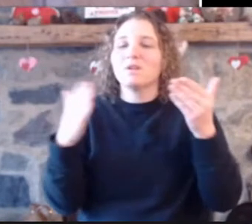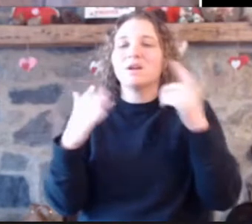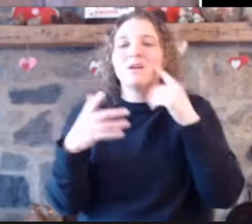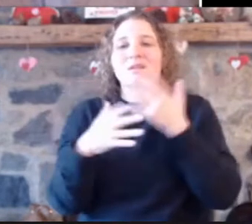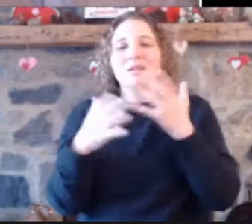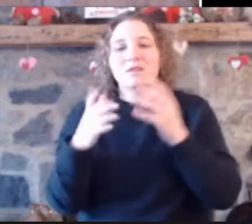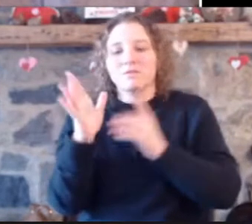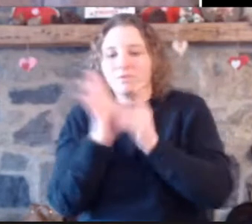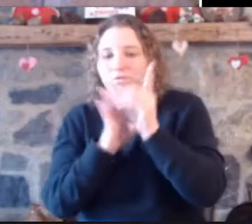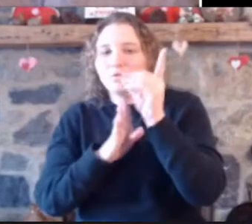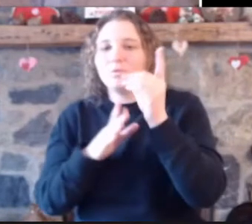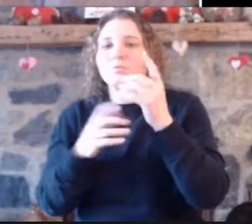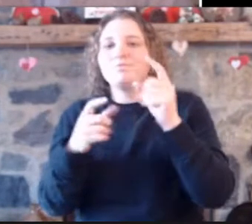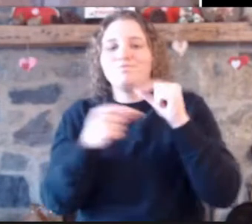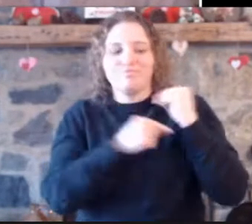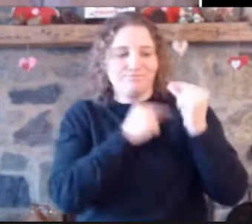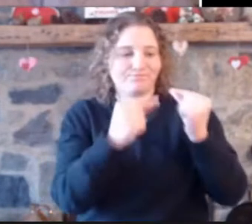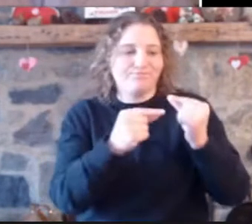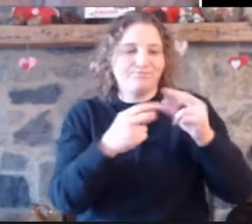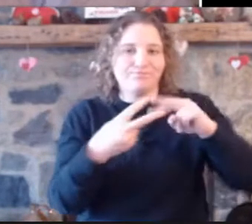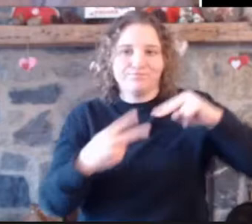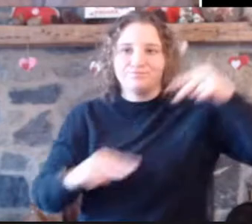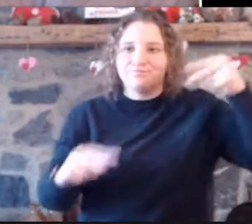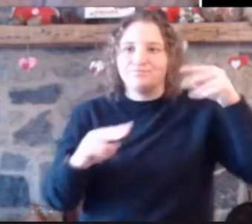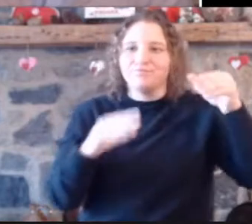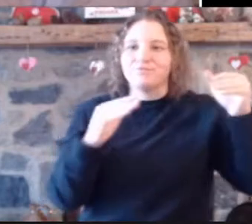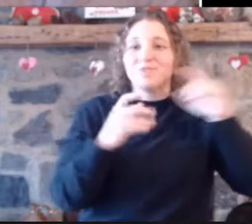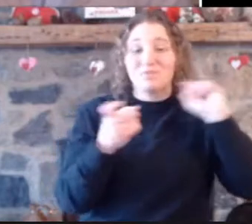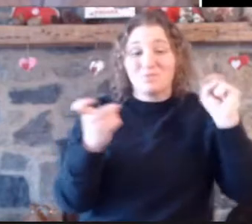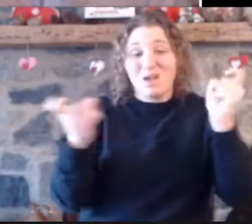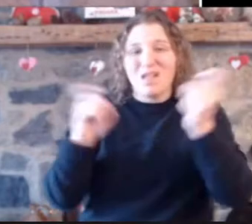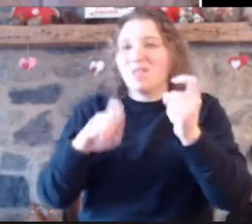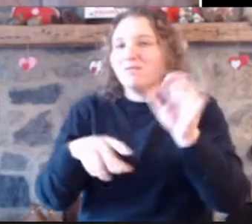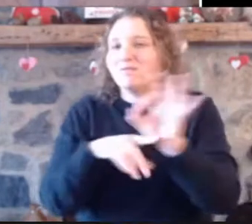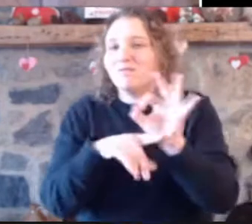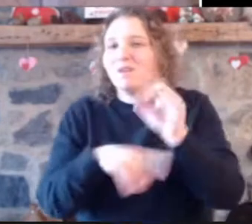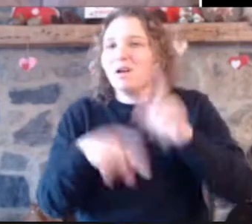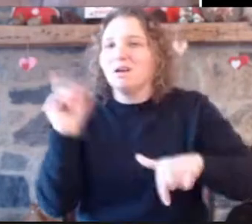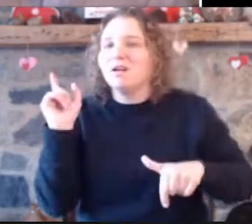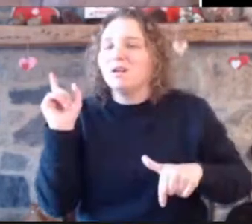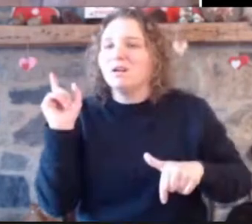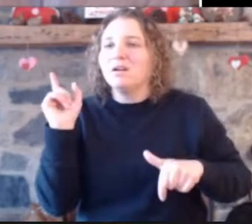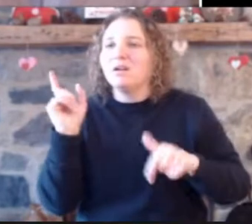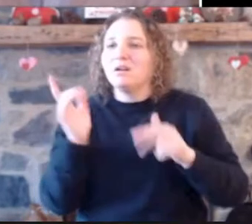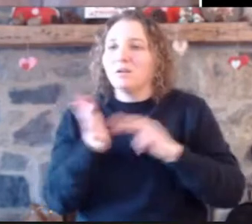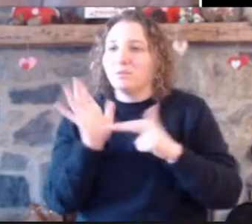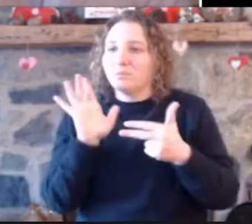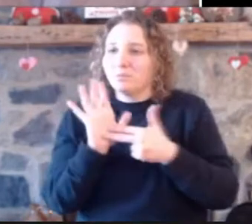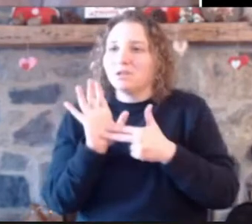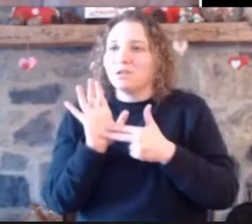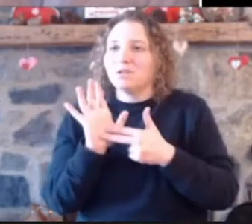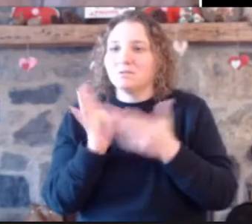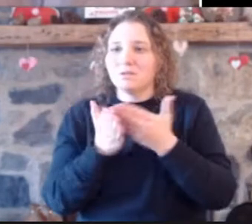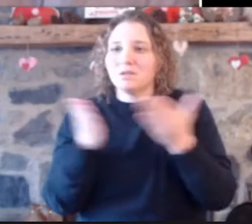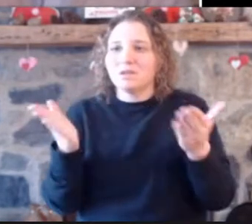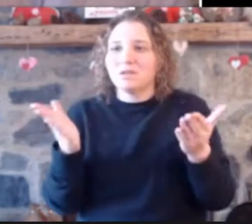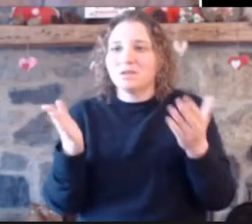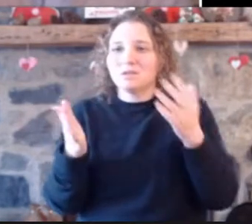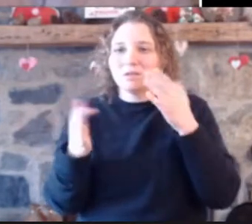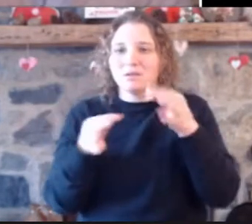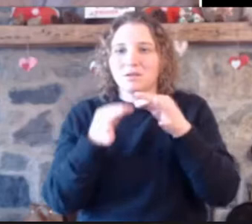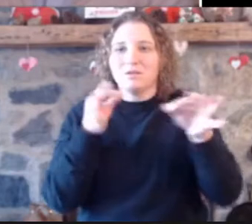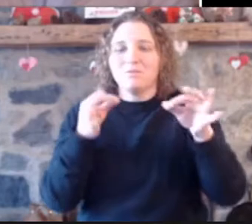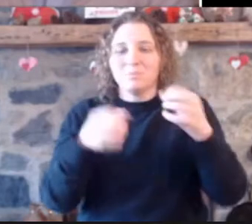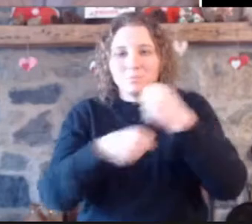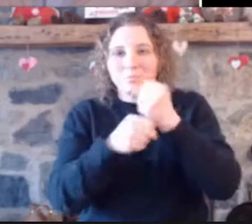formed, extremely complex, that if you reduce them, they will not function. In other words, what we find are things that clearly were simply,